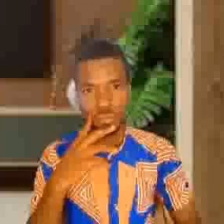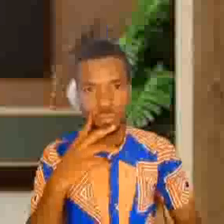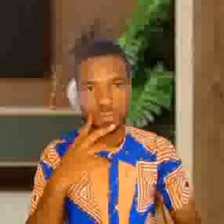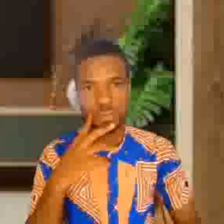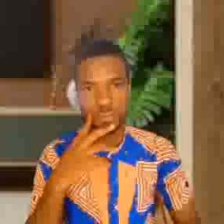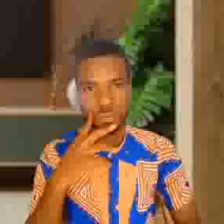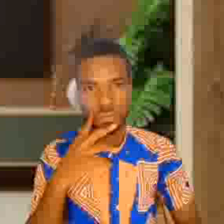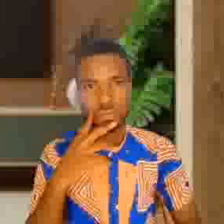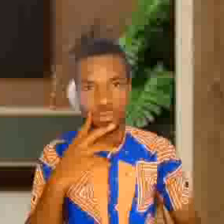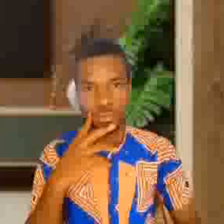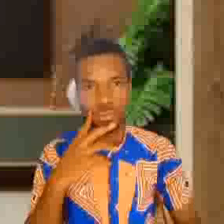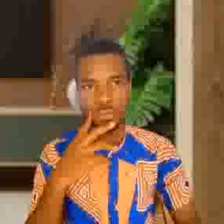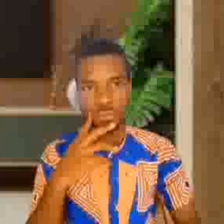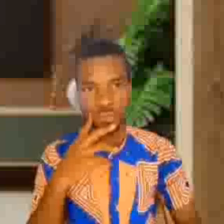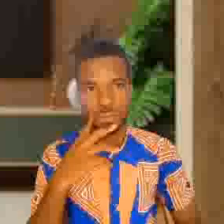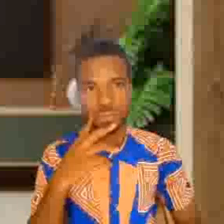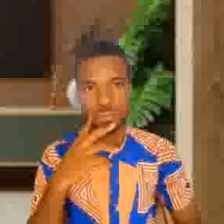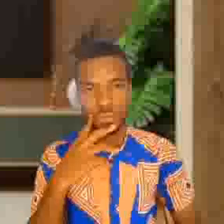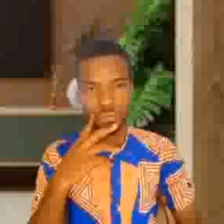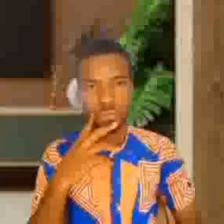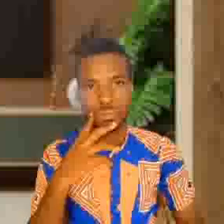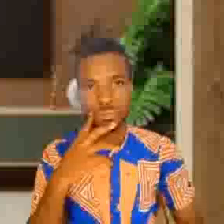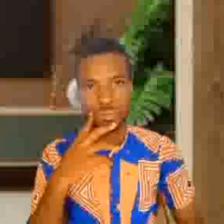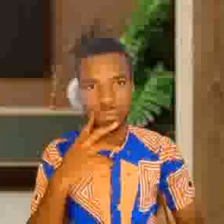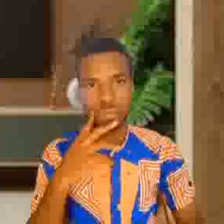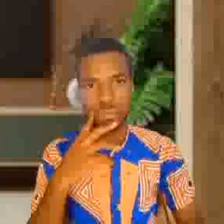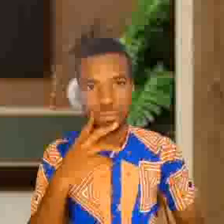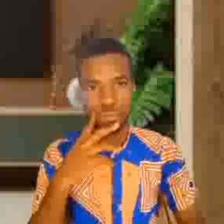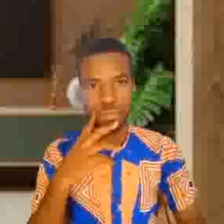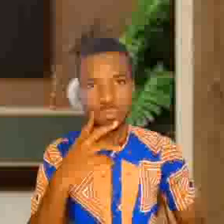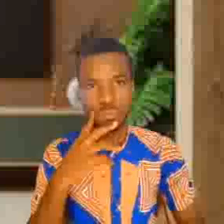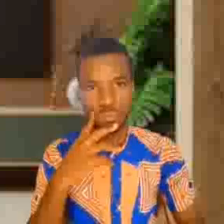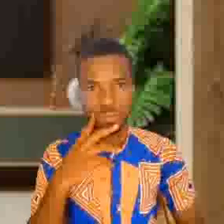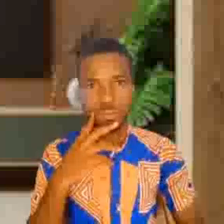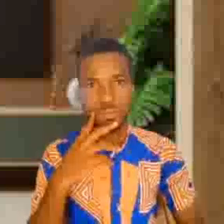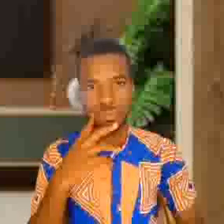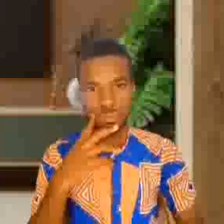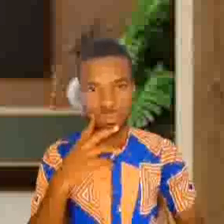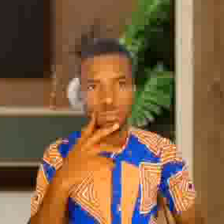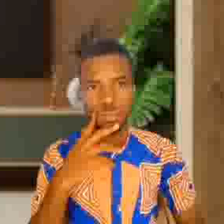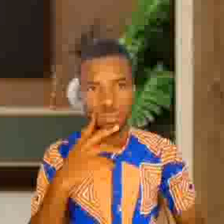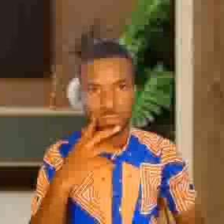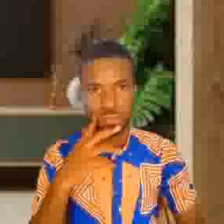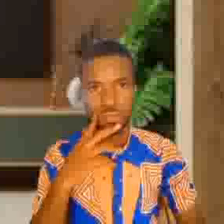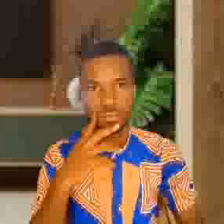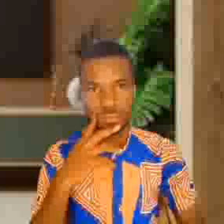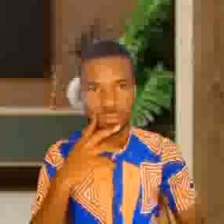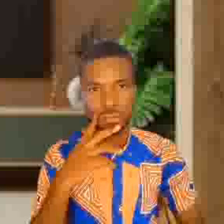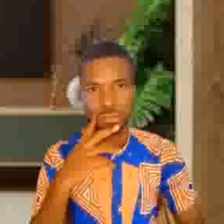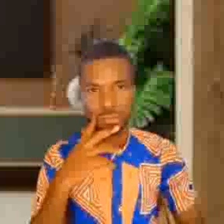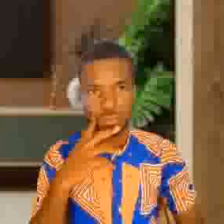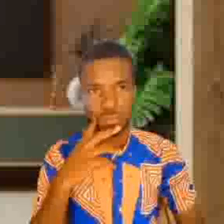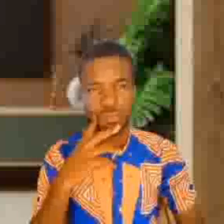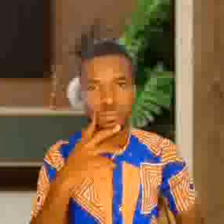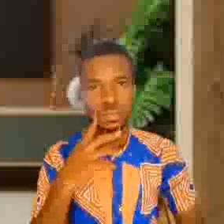And that's why divine direction is scarce. When the average minister of the gospel hears prosperity, they think that that is the calling. They don't know that God and mammon